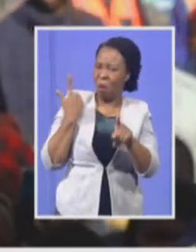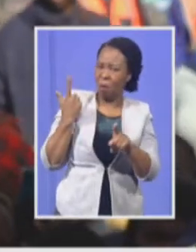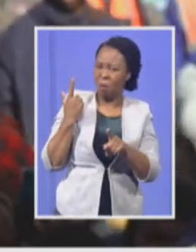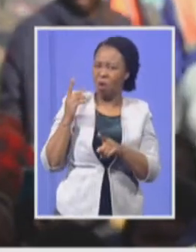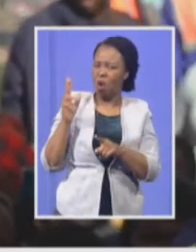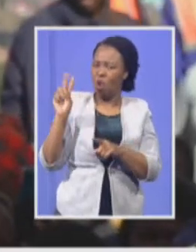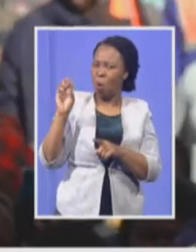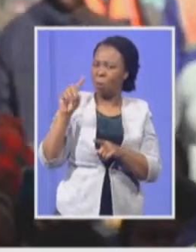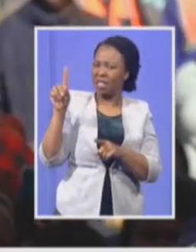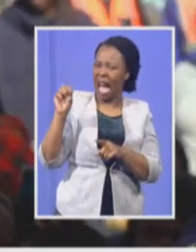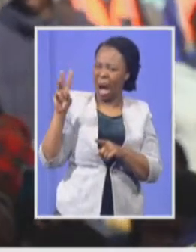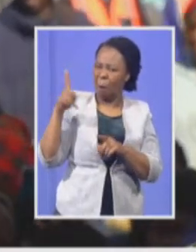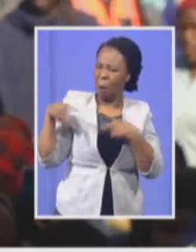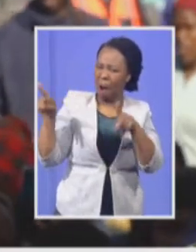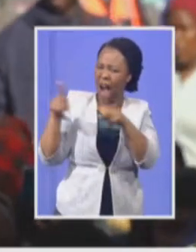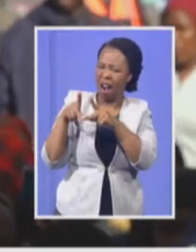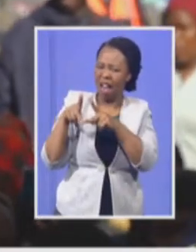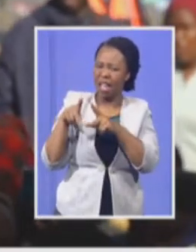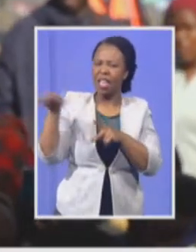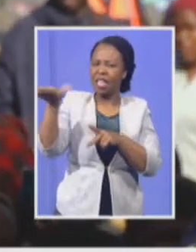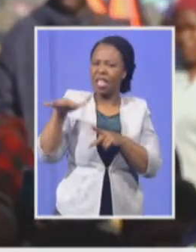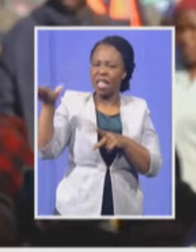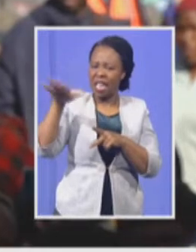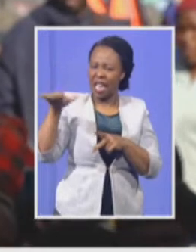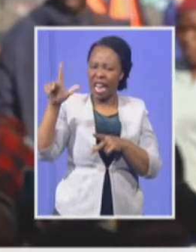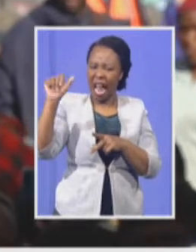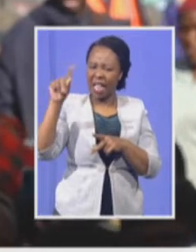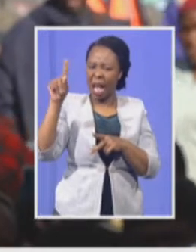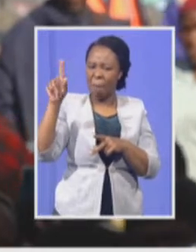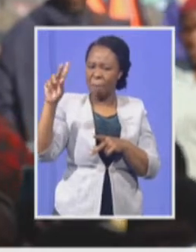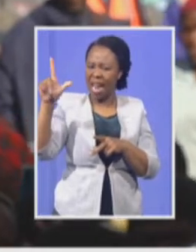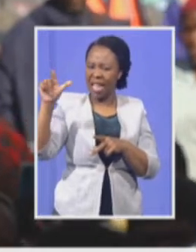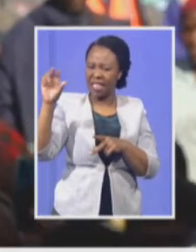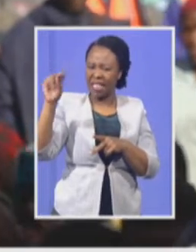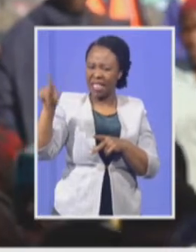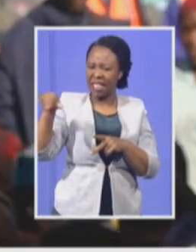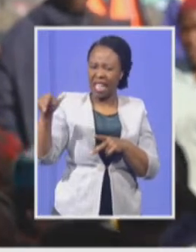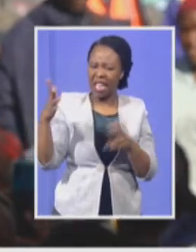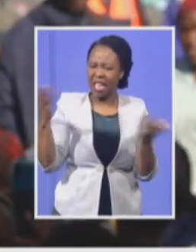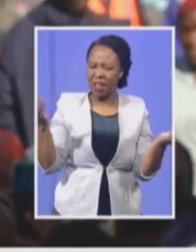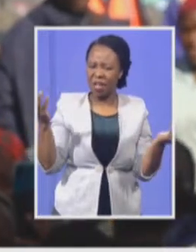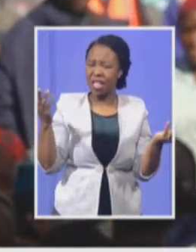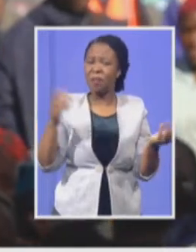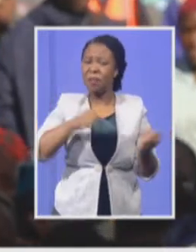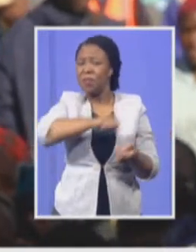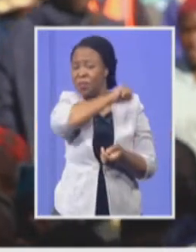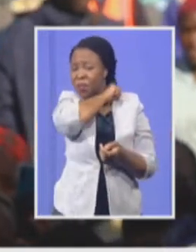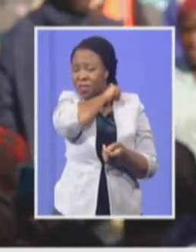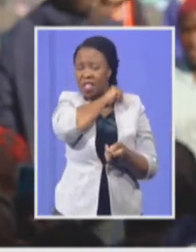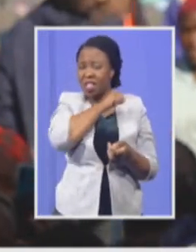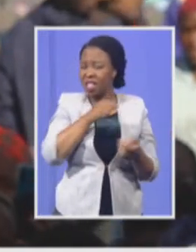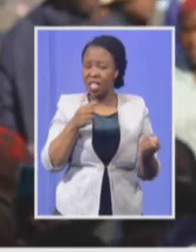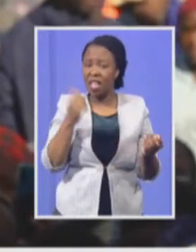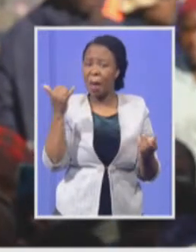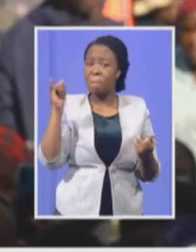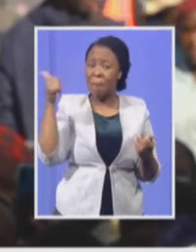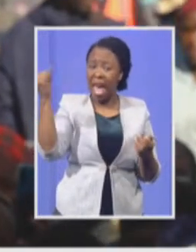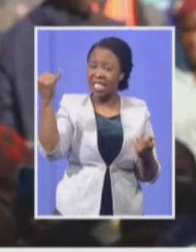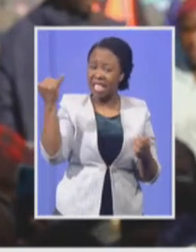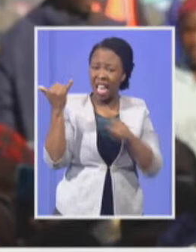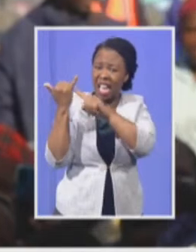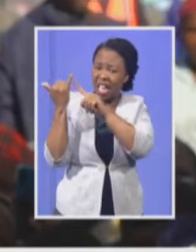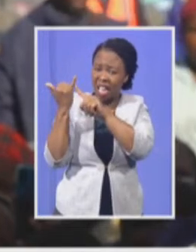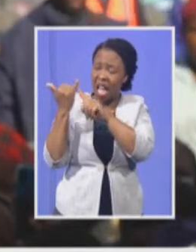Park. Lesibiza ukuthi ilahlamlenze. So even inkunzi apha ayisabanjwa umbese. Umbese